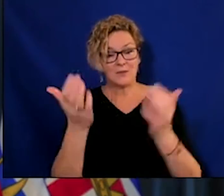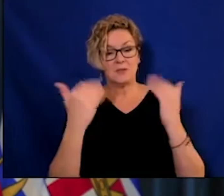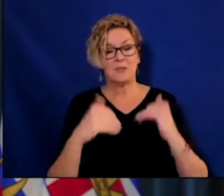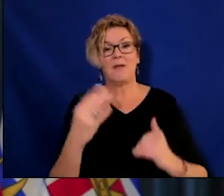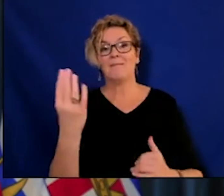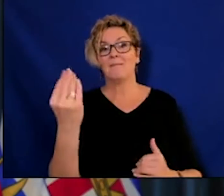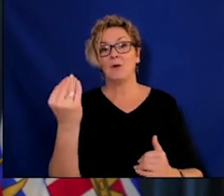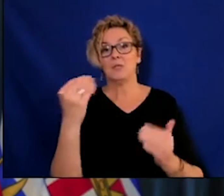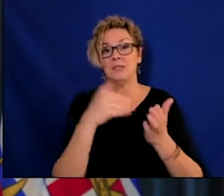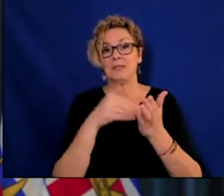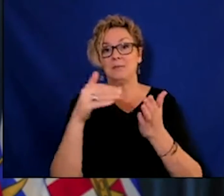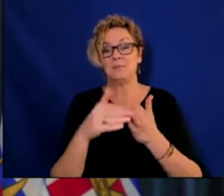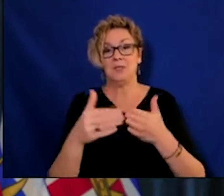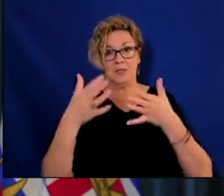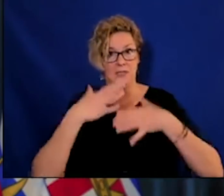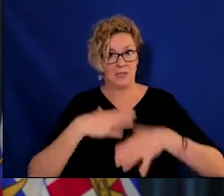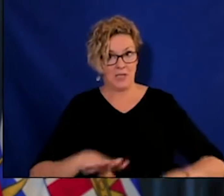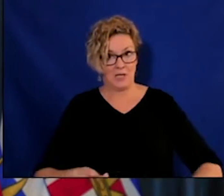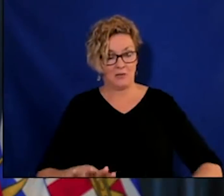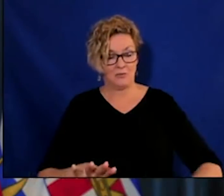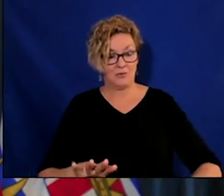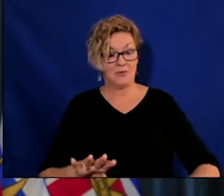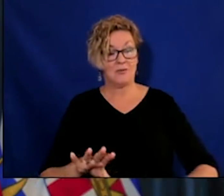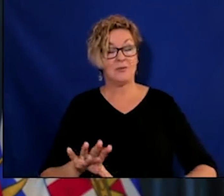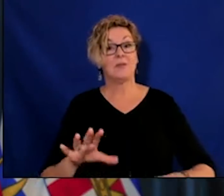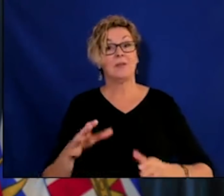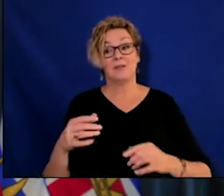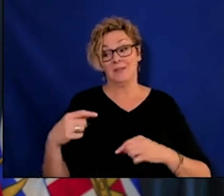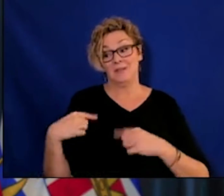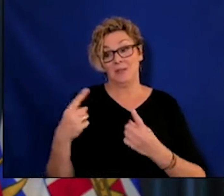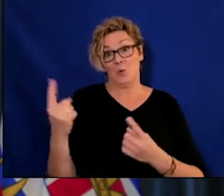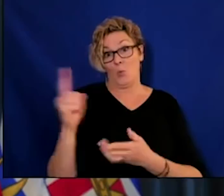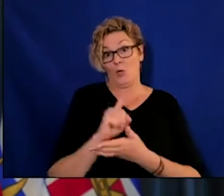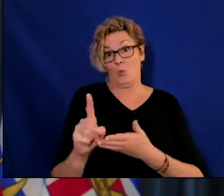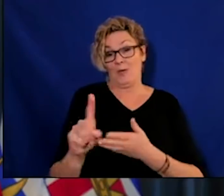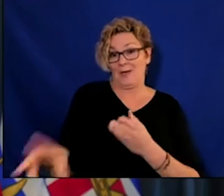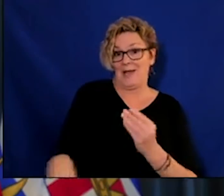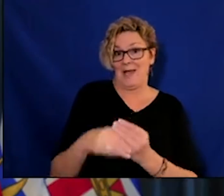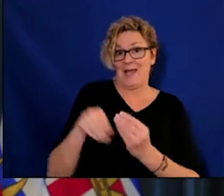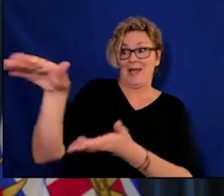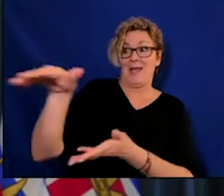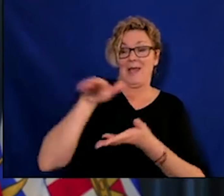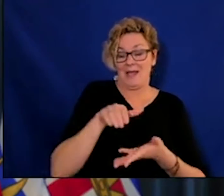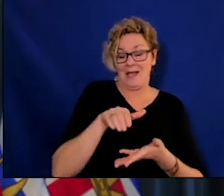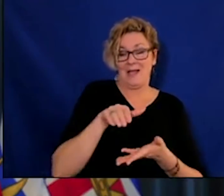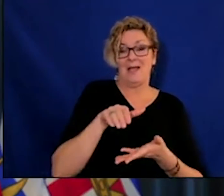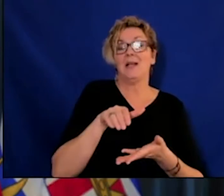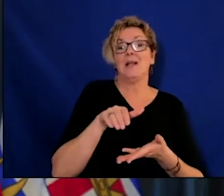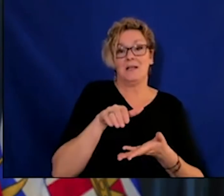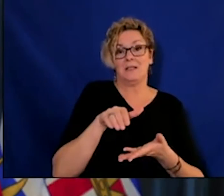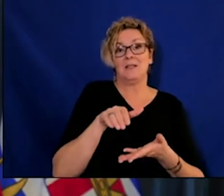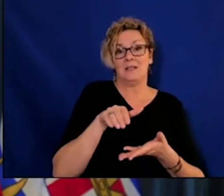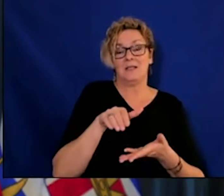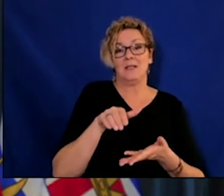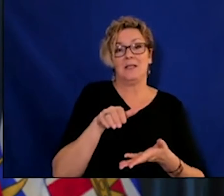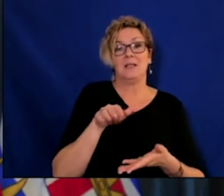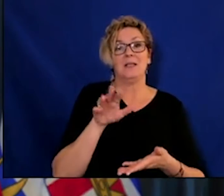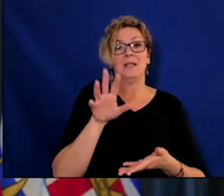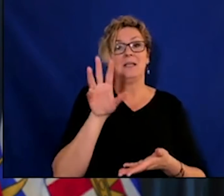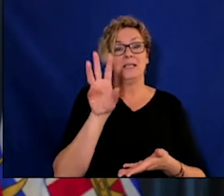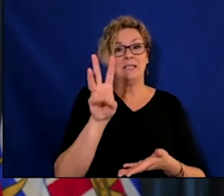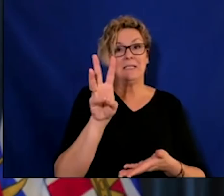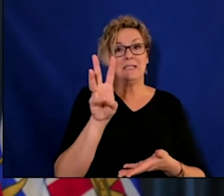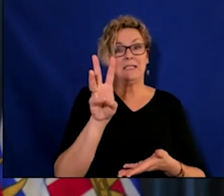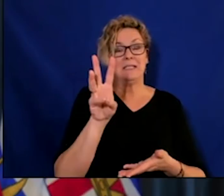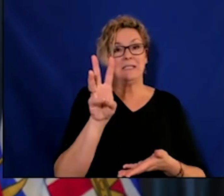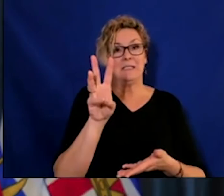gowns. Over the past week, the following PPE has arrived in BC: 268,000 616 N95 or equivalent